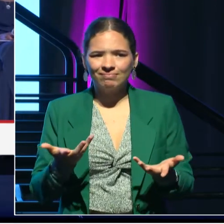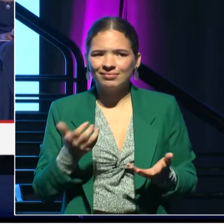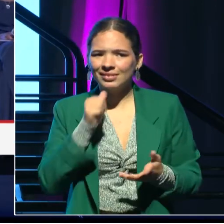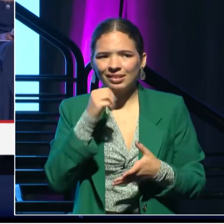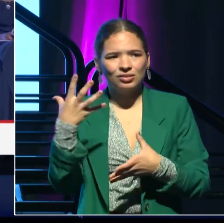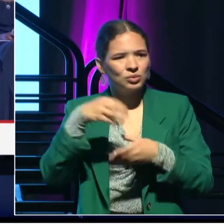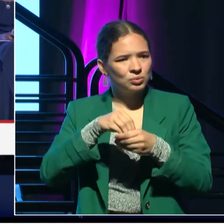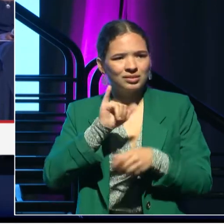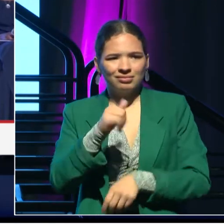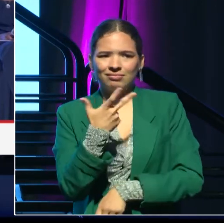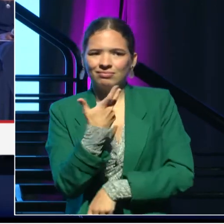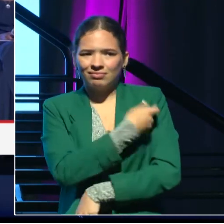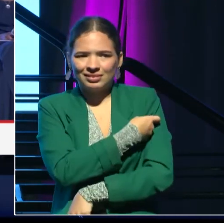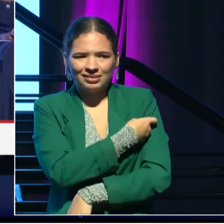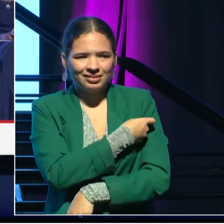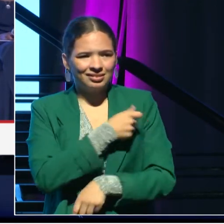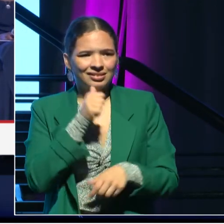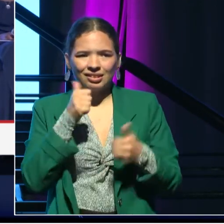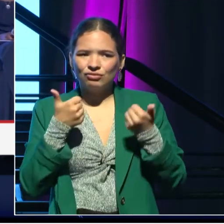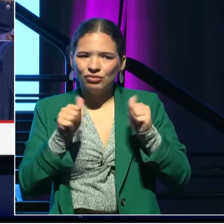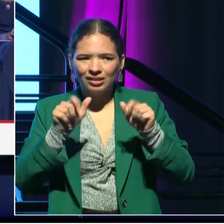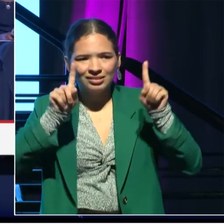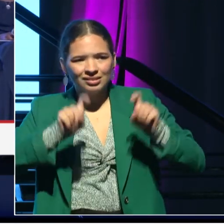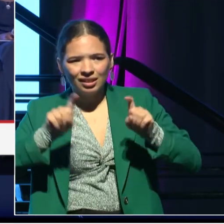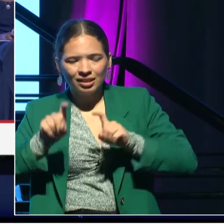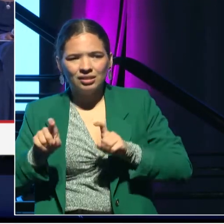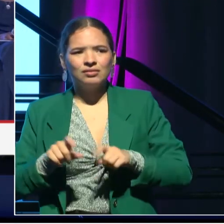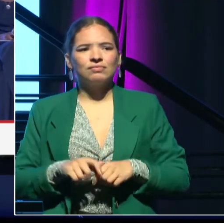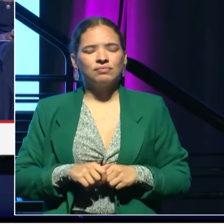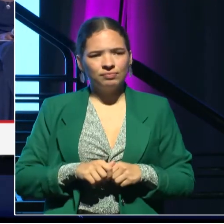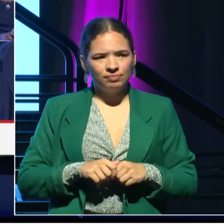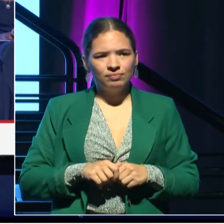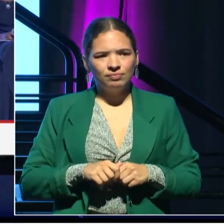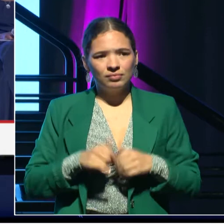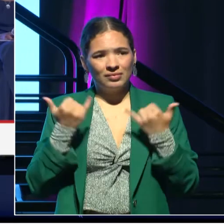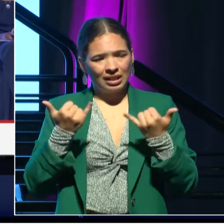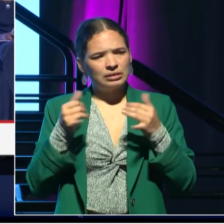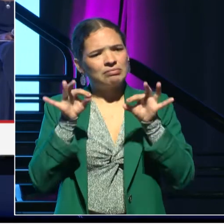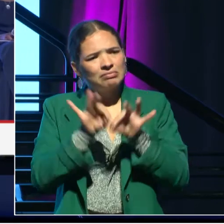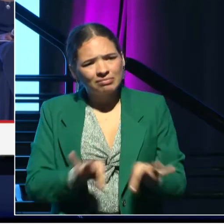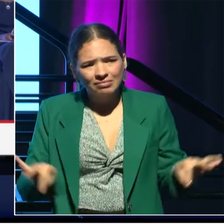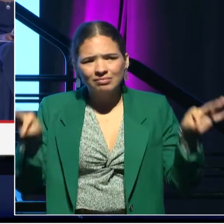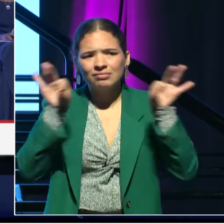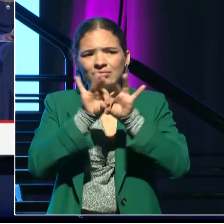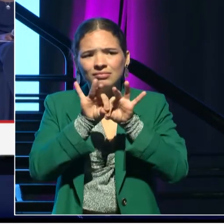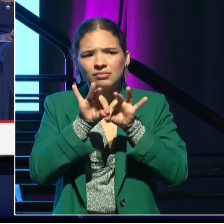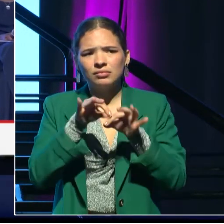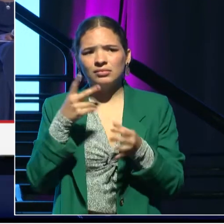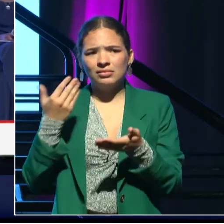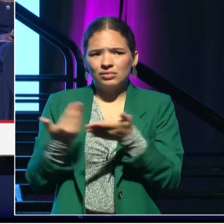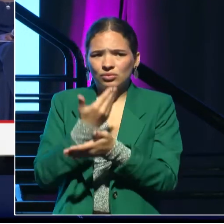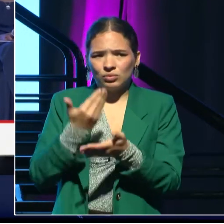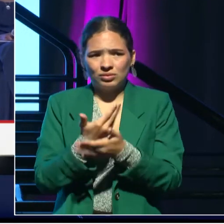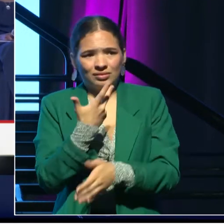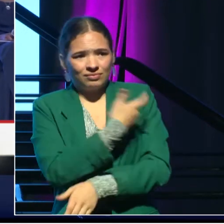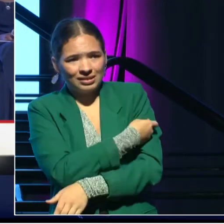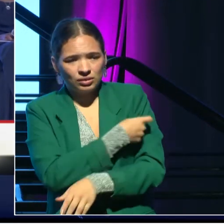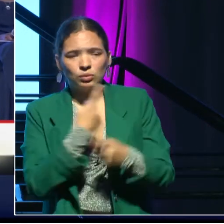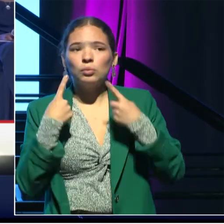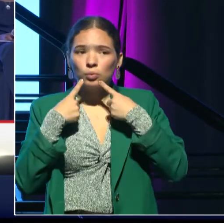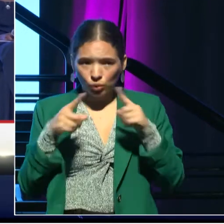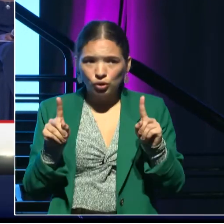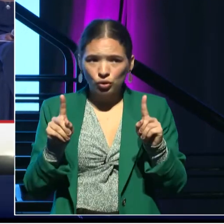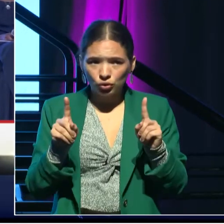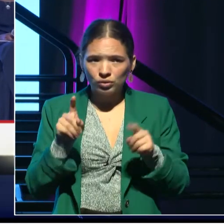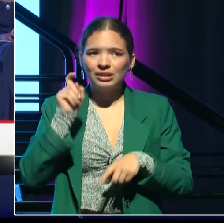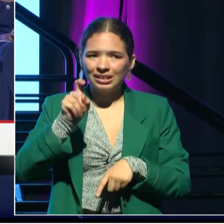vaccine trials. It is essential. We just had a new version of the vaccine roll out. It works. We need to be getting our expectant